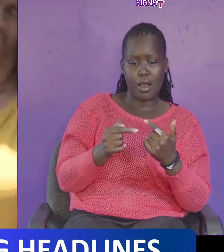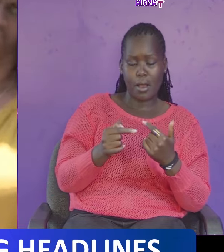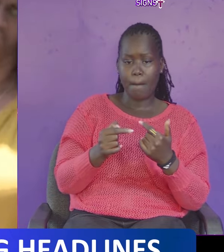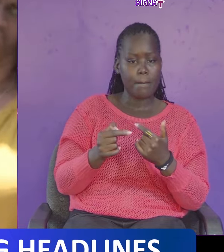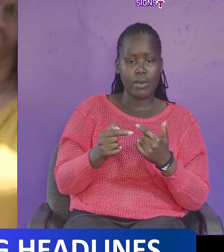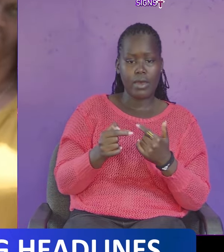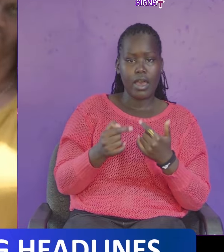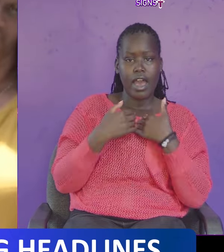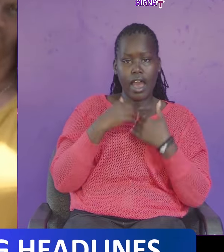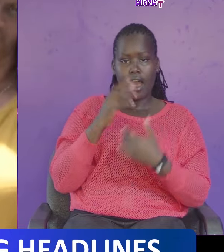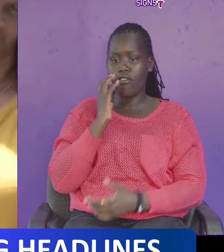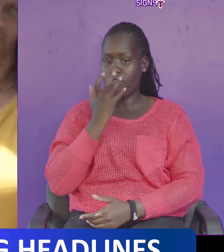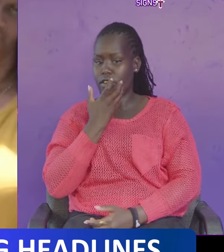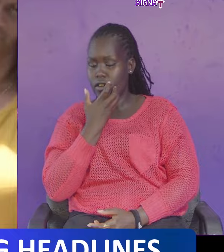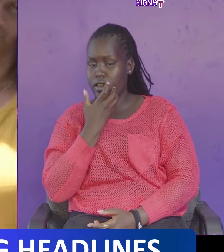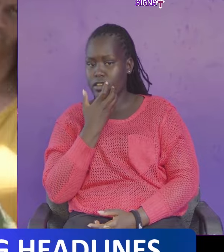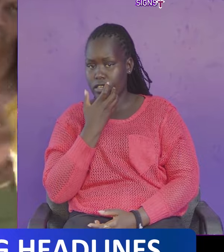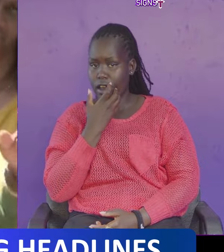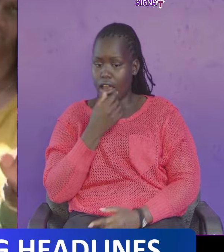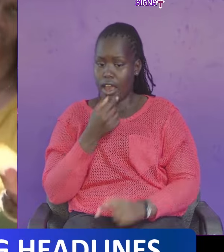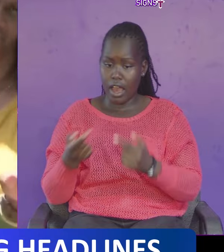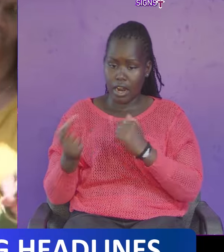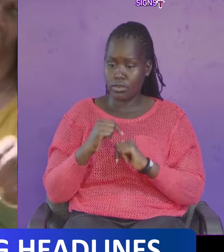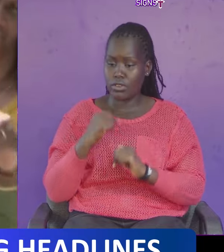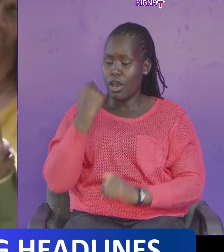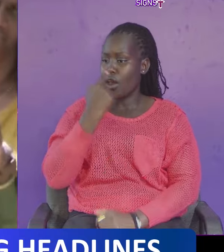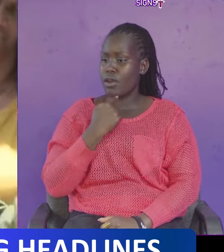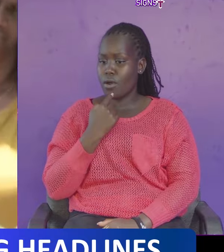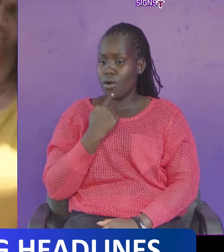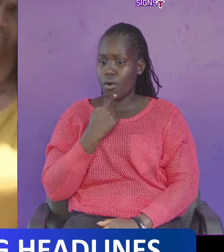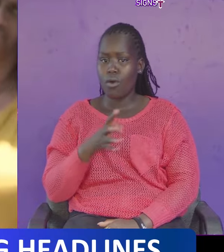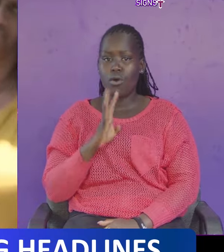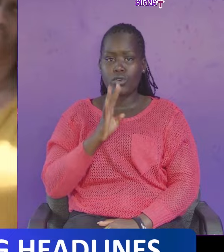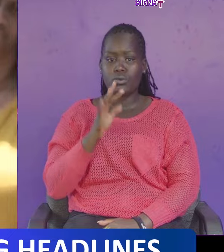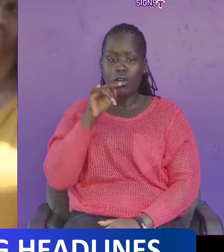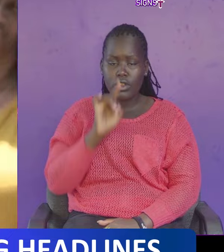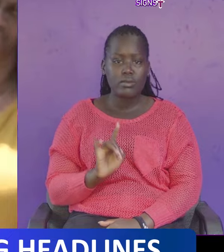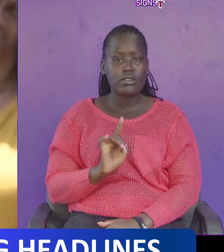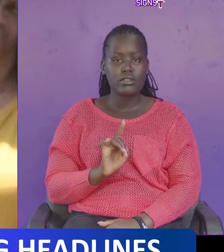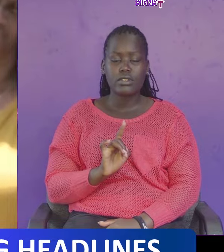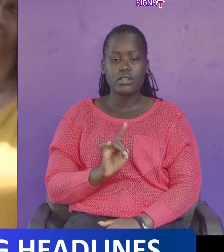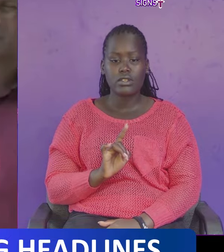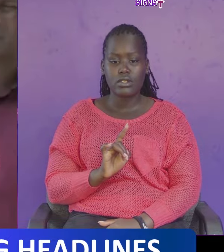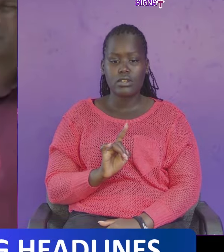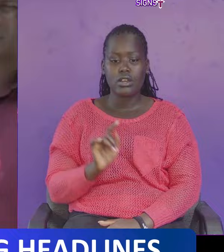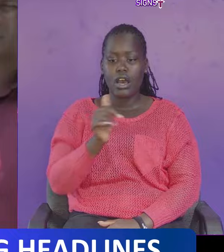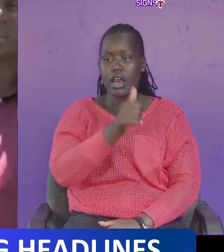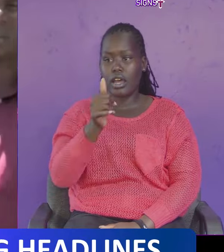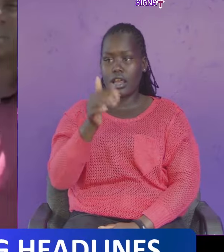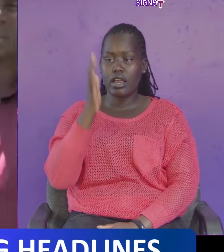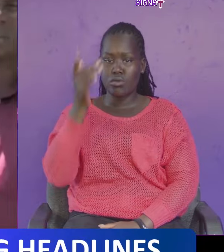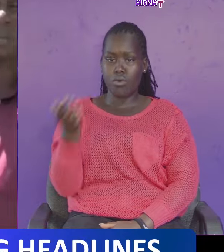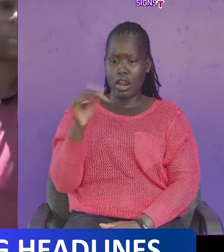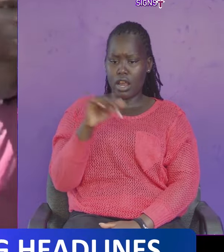would want to come. And those who spoke badly spoke for themselves. And others will come. Only those who